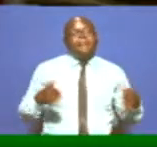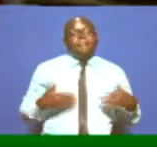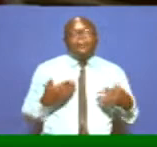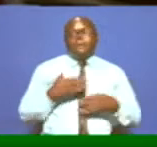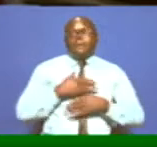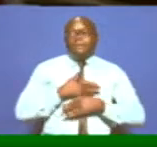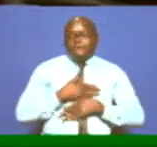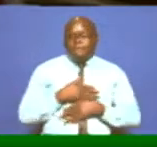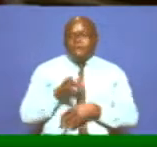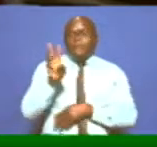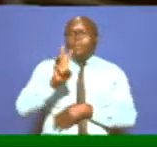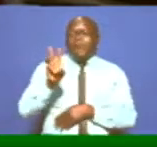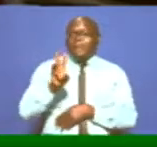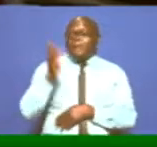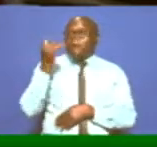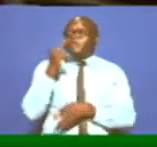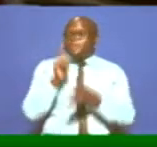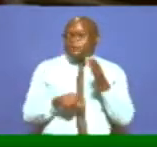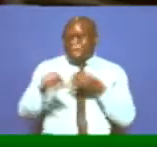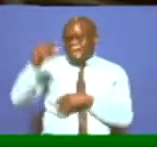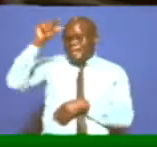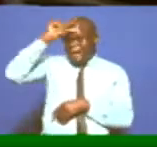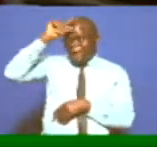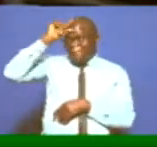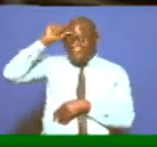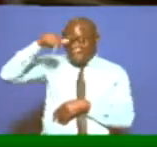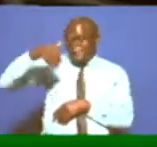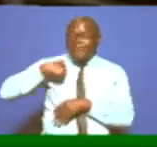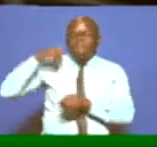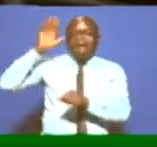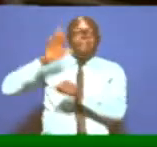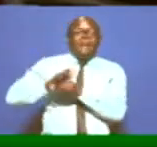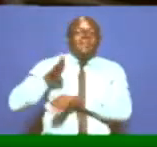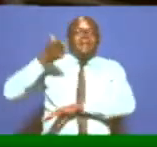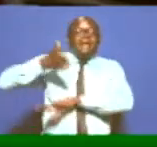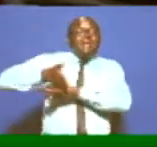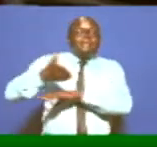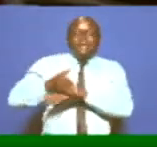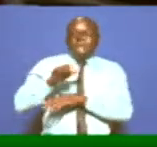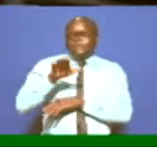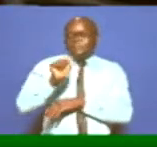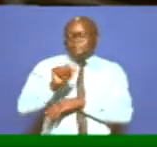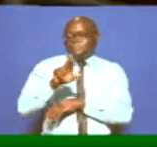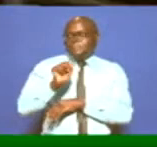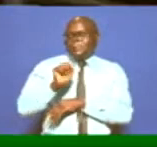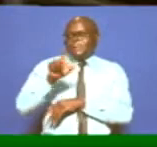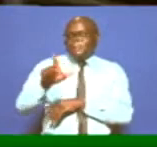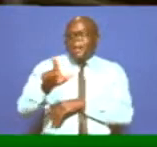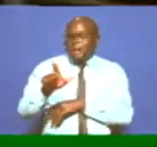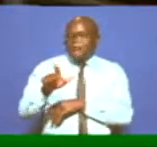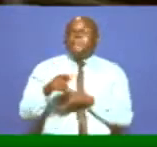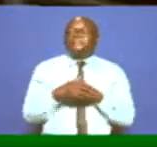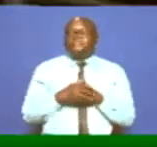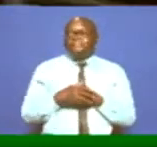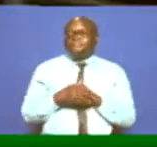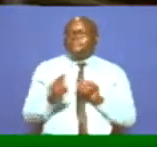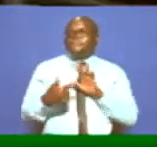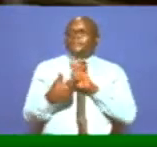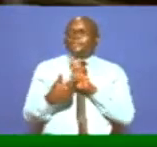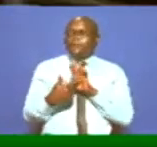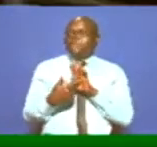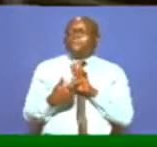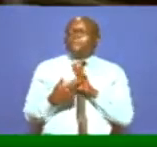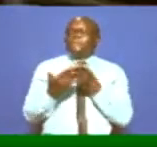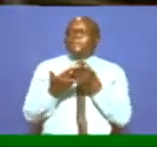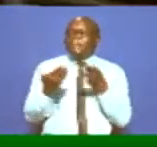amesema katika serikali hii kuna cartels. Na mimi nafikiri wangu tu ameonyesha kidole